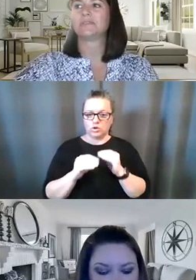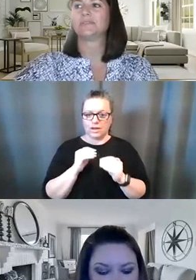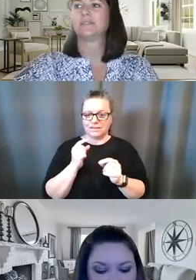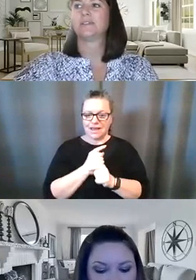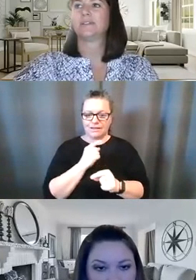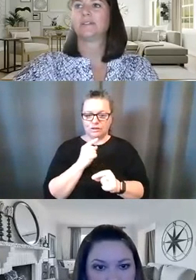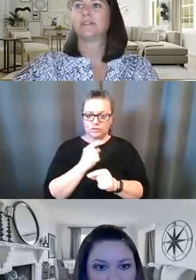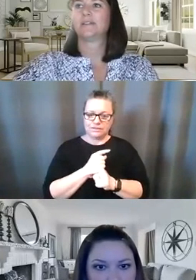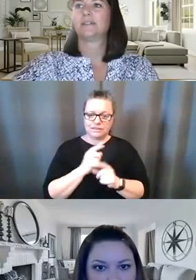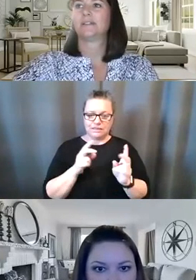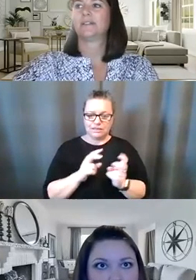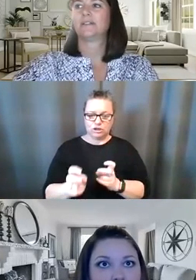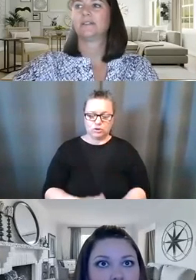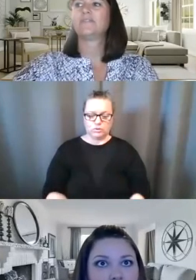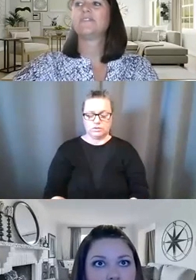issues.